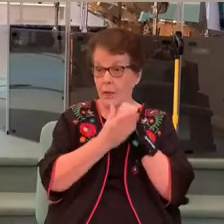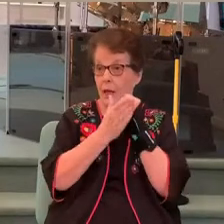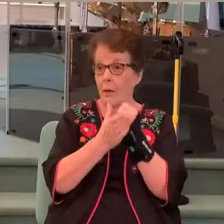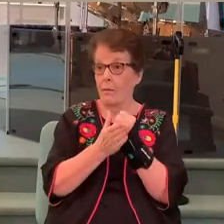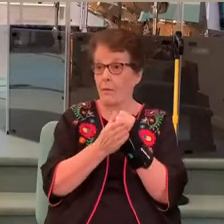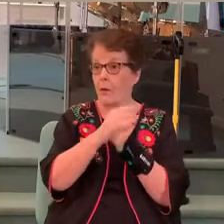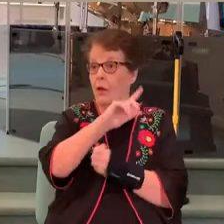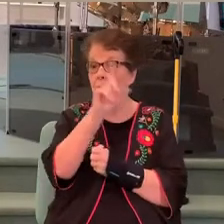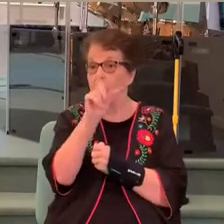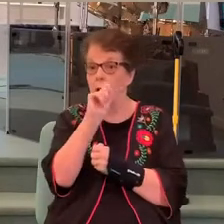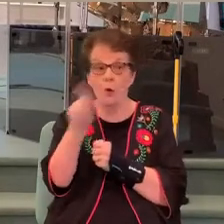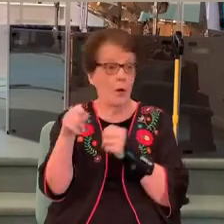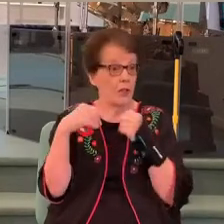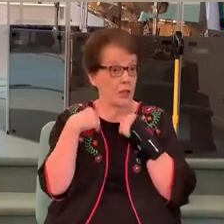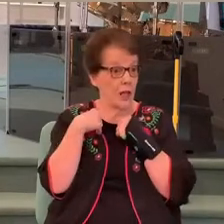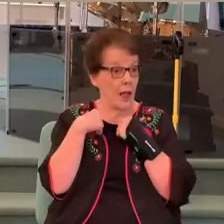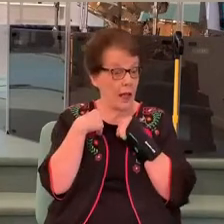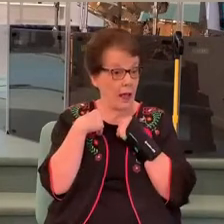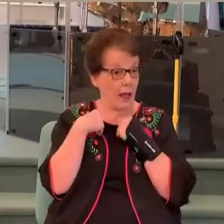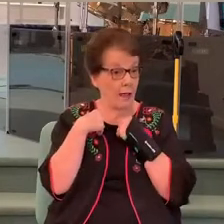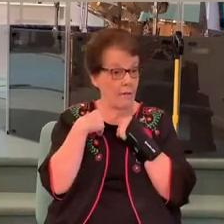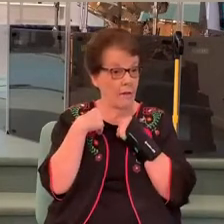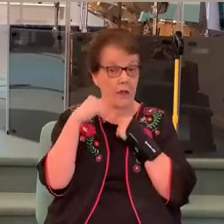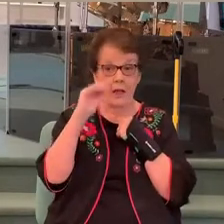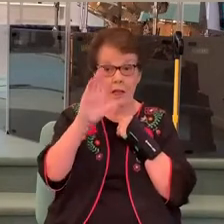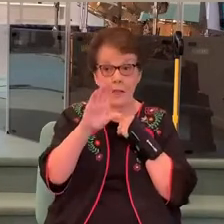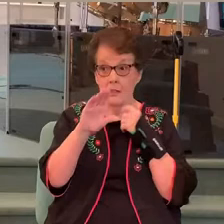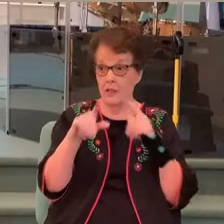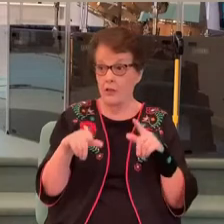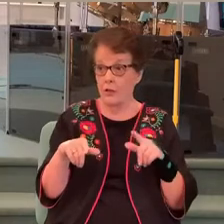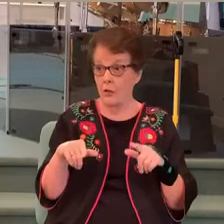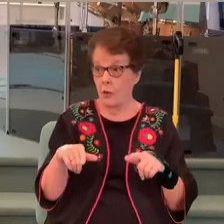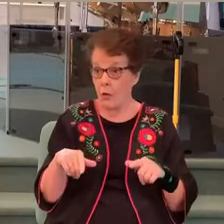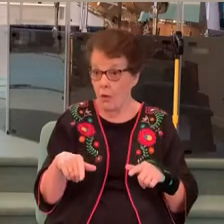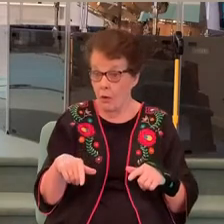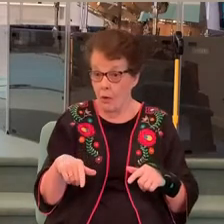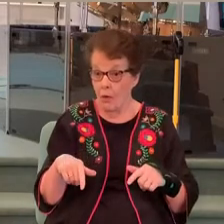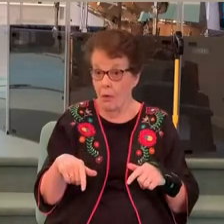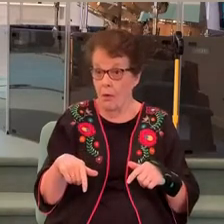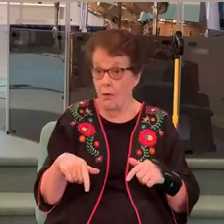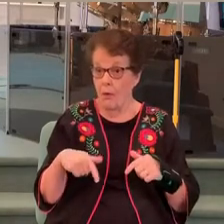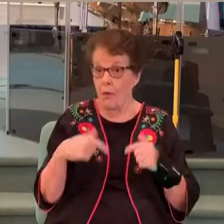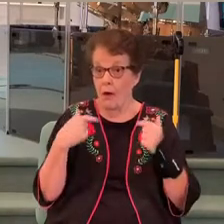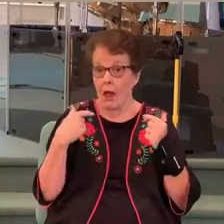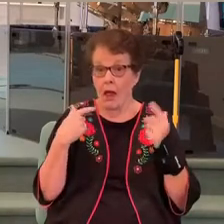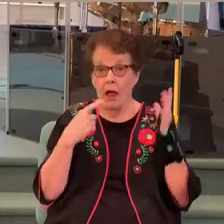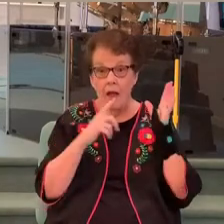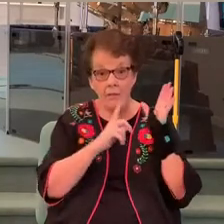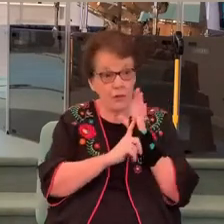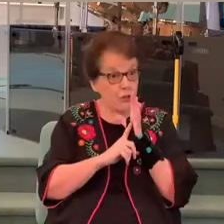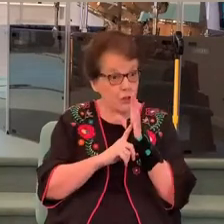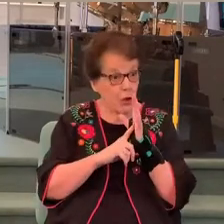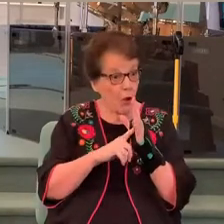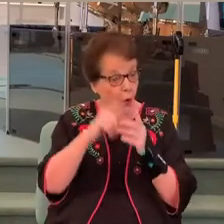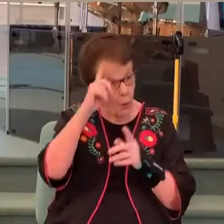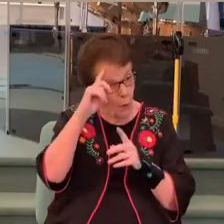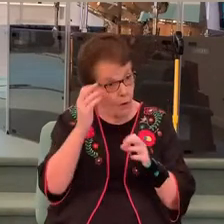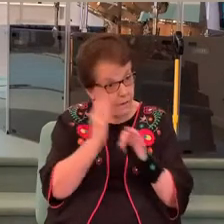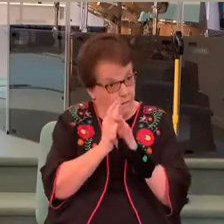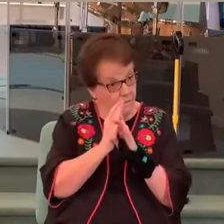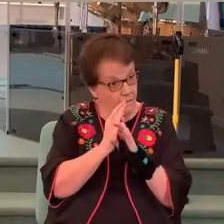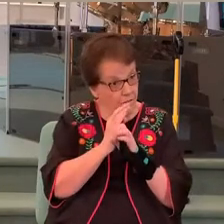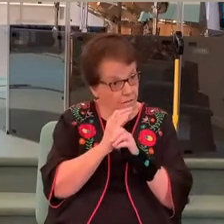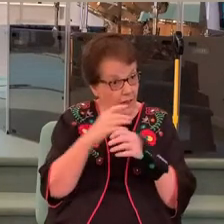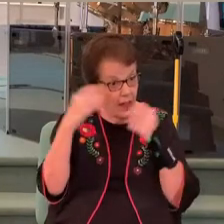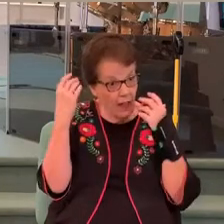The question I have for all of us this morning is this: is your life marked by faithful, fervent prayer? Is